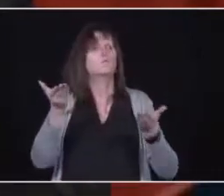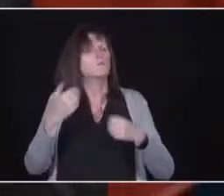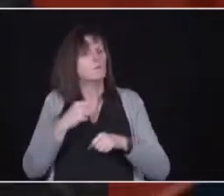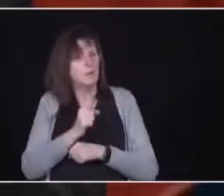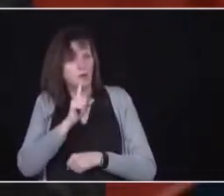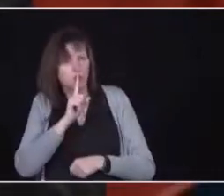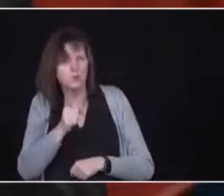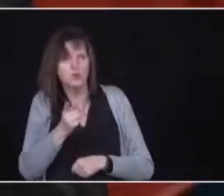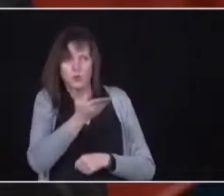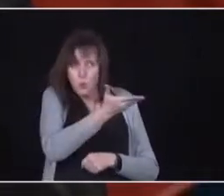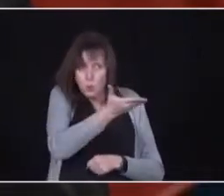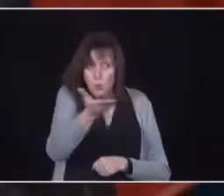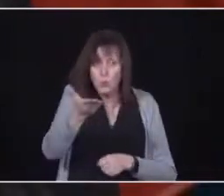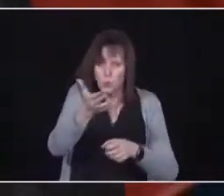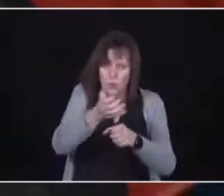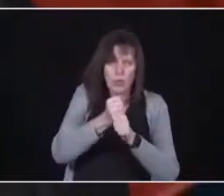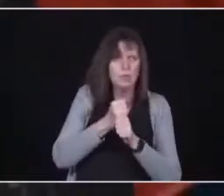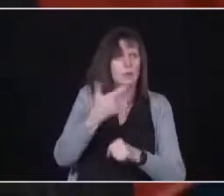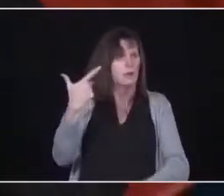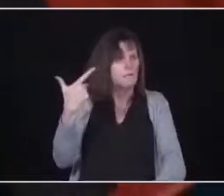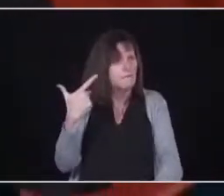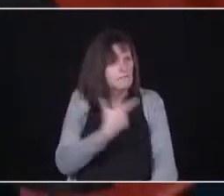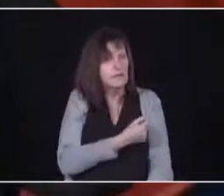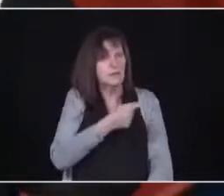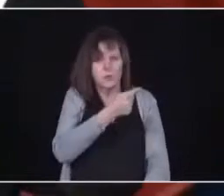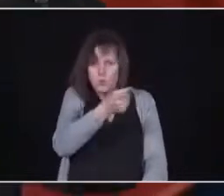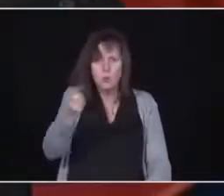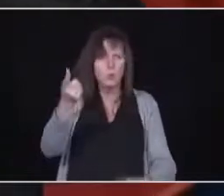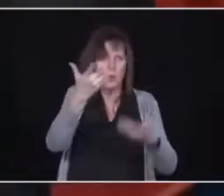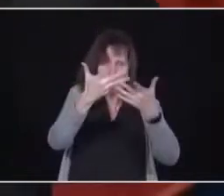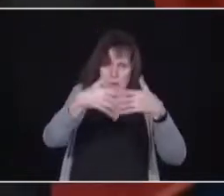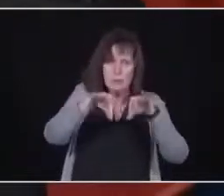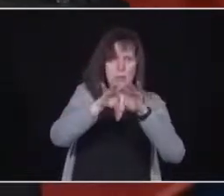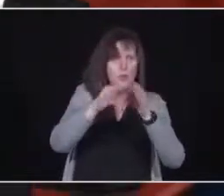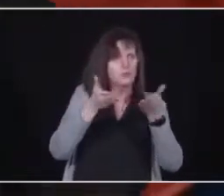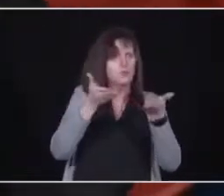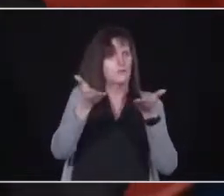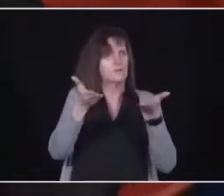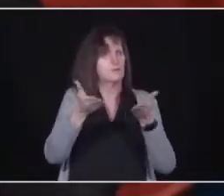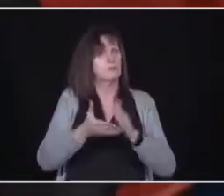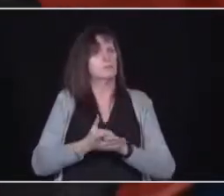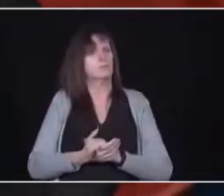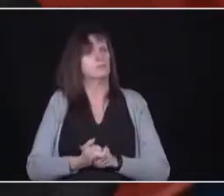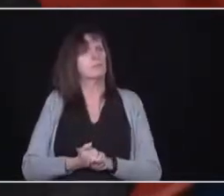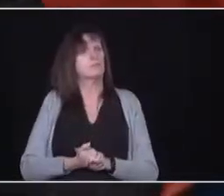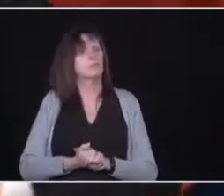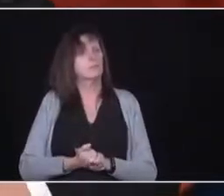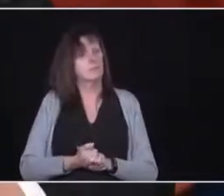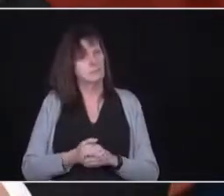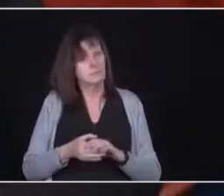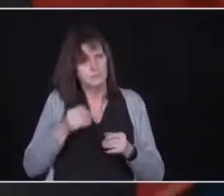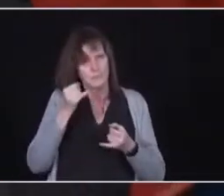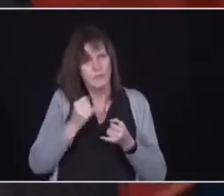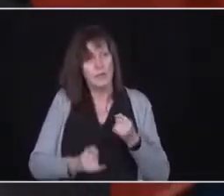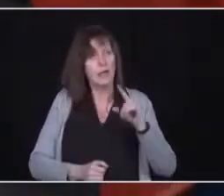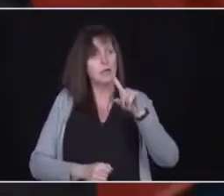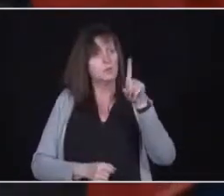they're a priority, essential service. Last question. From Allison Martel at